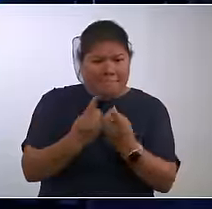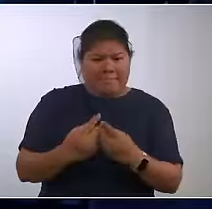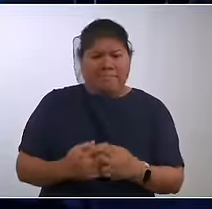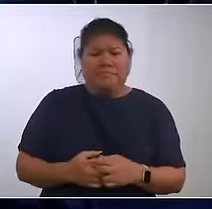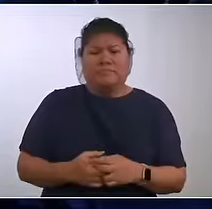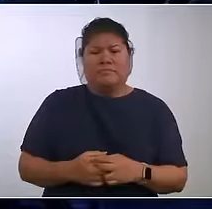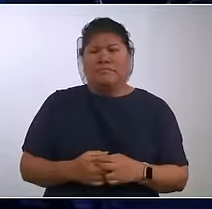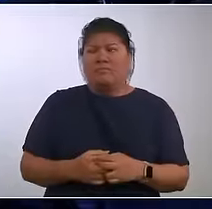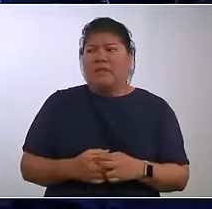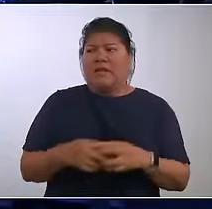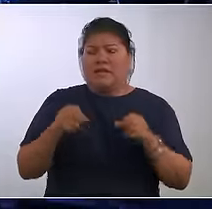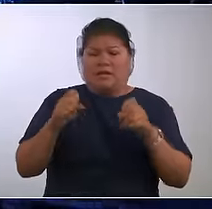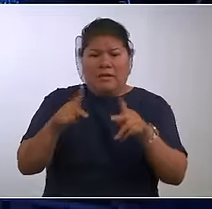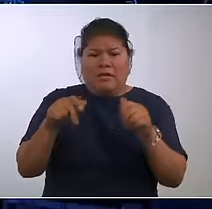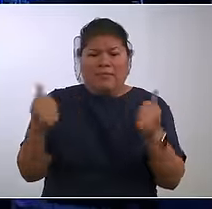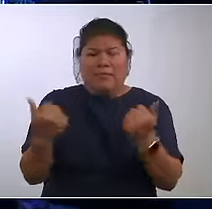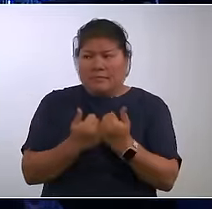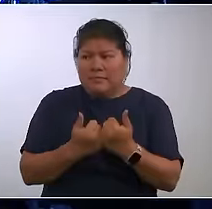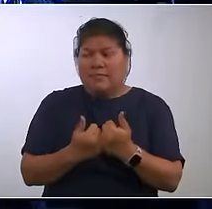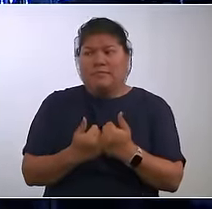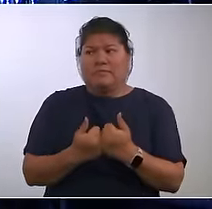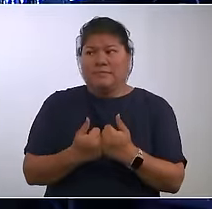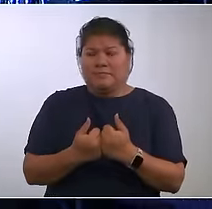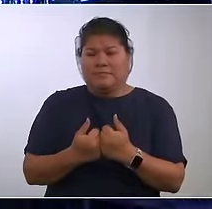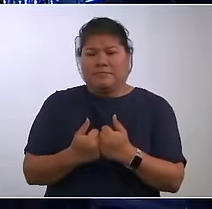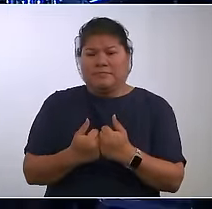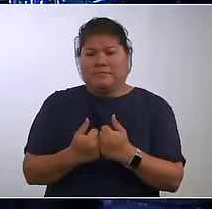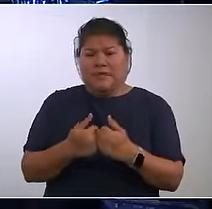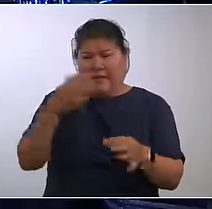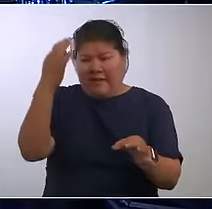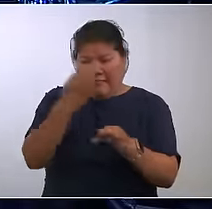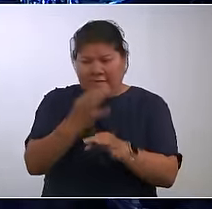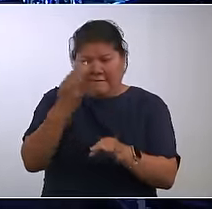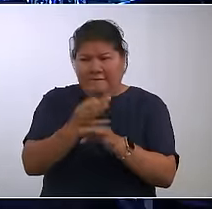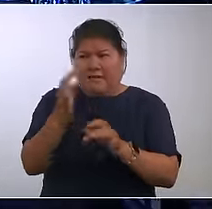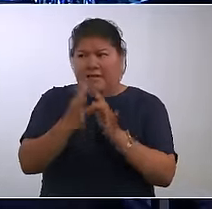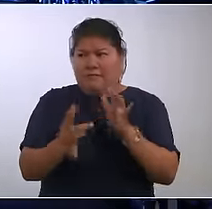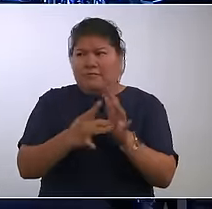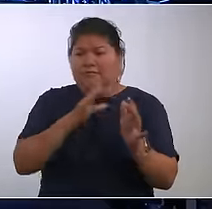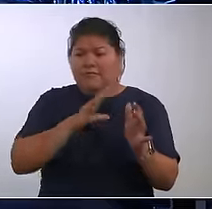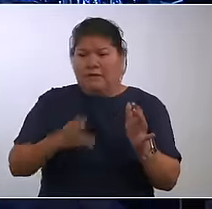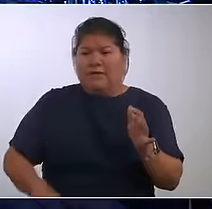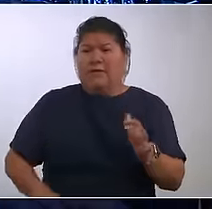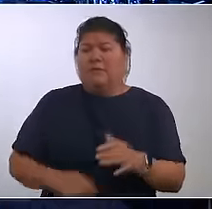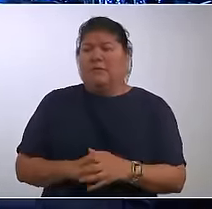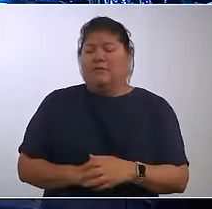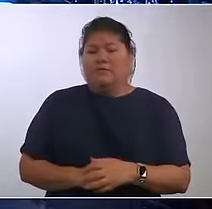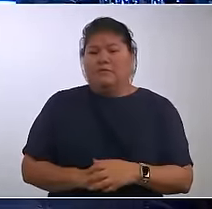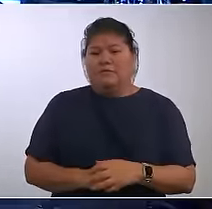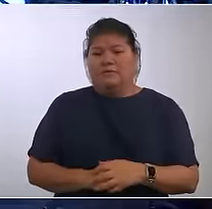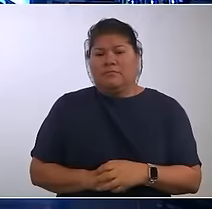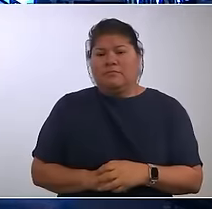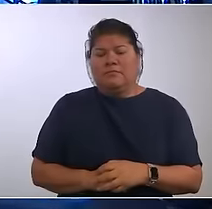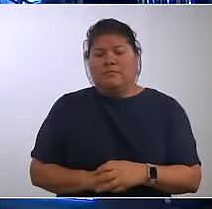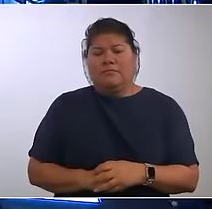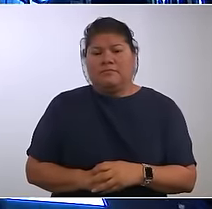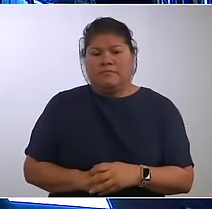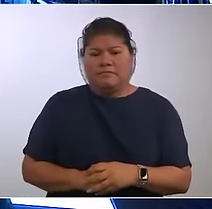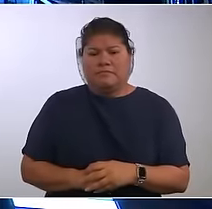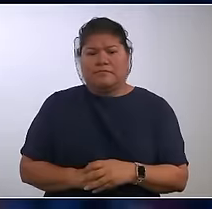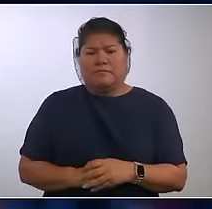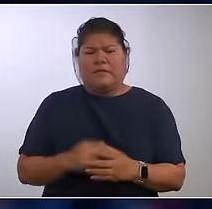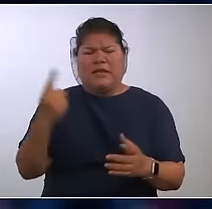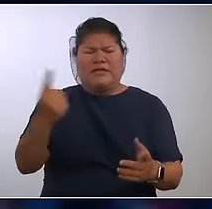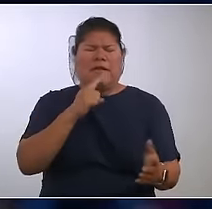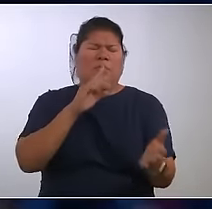men's department. De la asamblea apostólica. Of the apostolic de la assembly. Fe en Cristo Jesús. Of the faith in Christ Jesus.